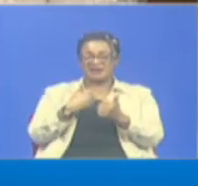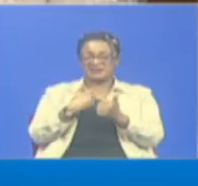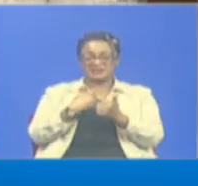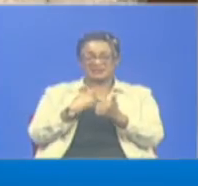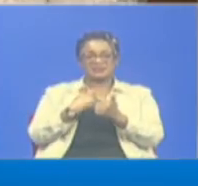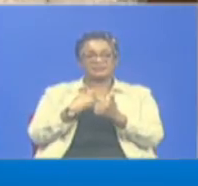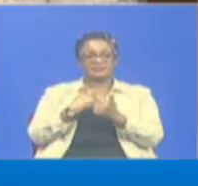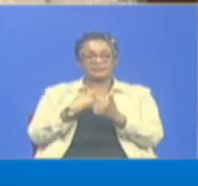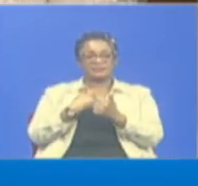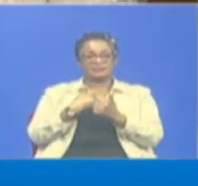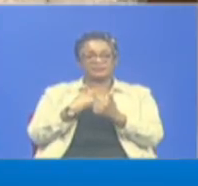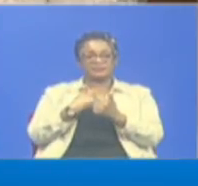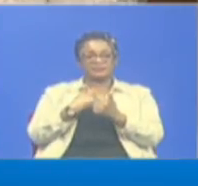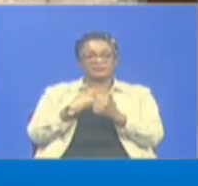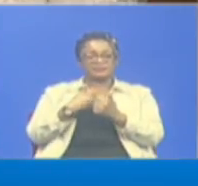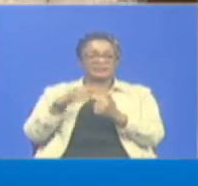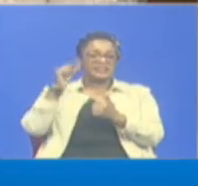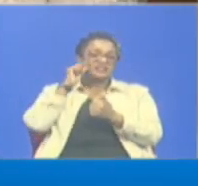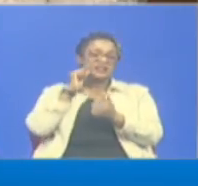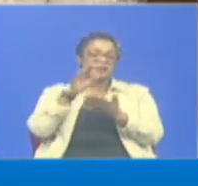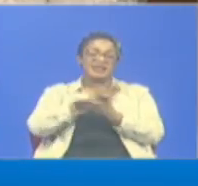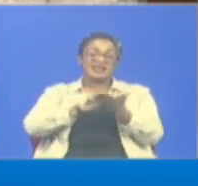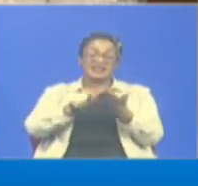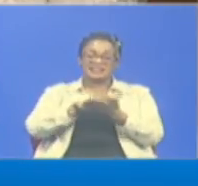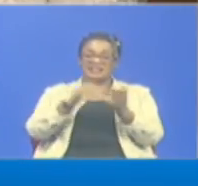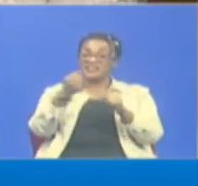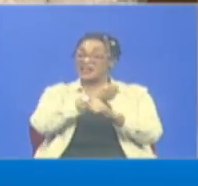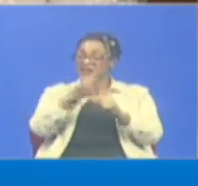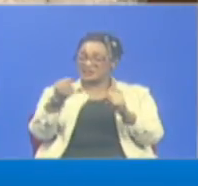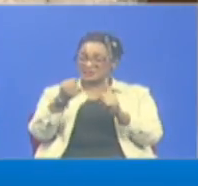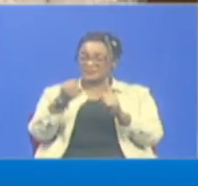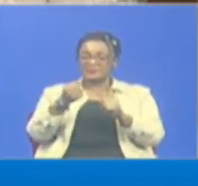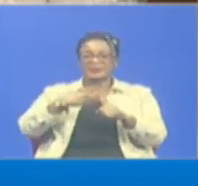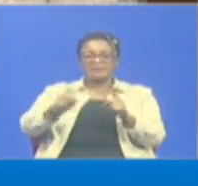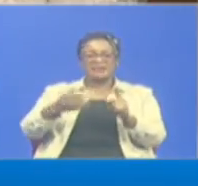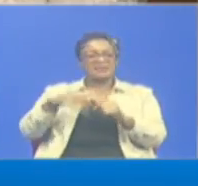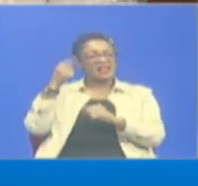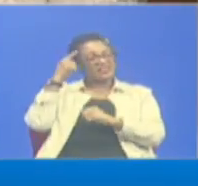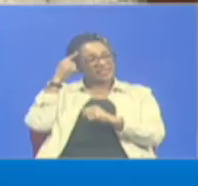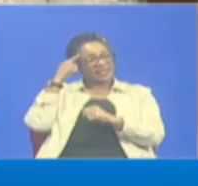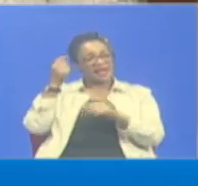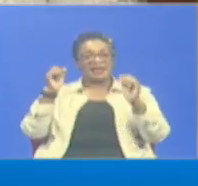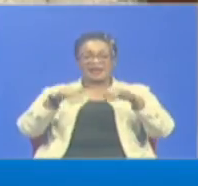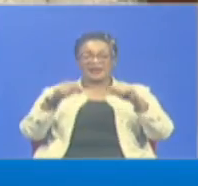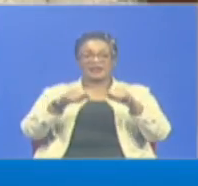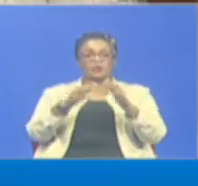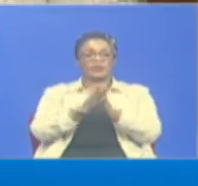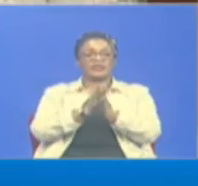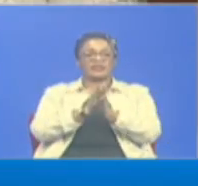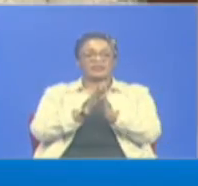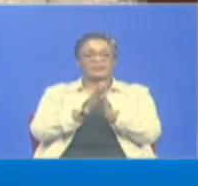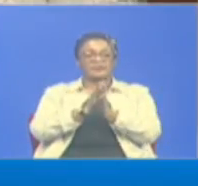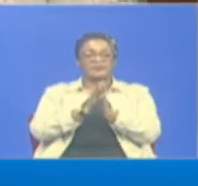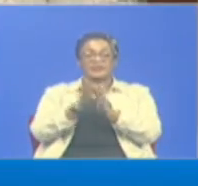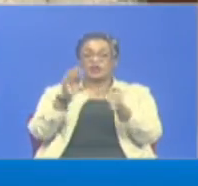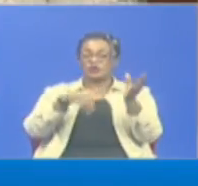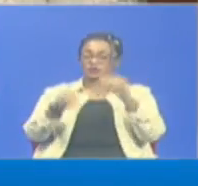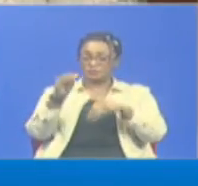is gender-based violence. But I think, and I do agree with the contribution